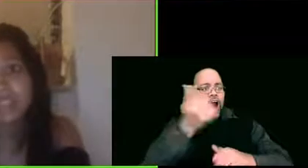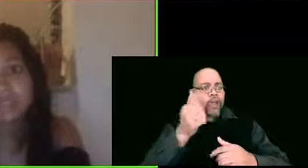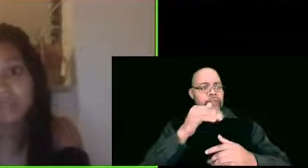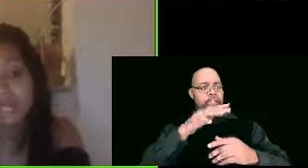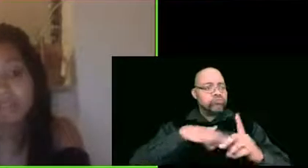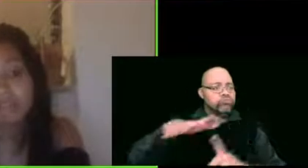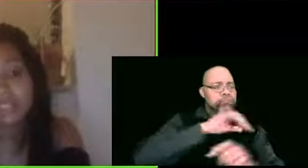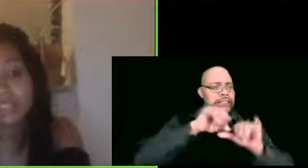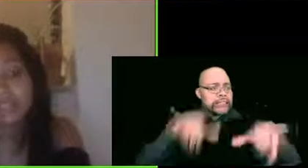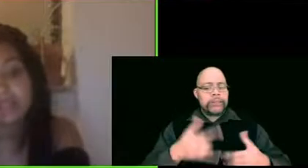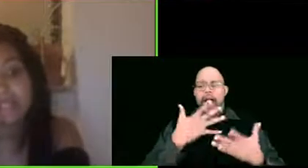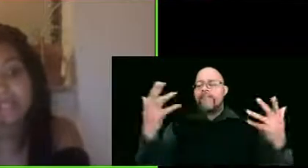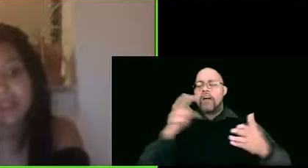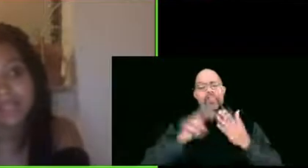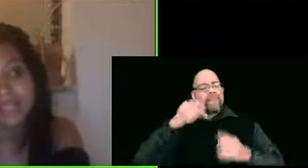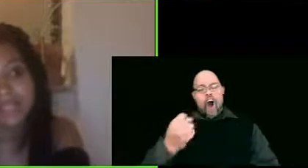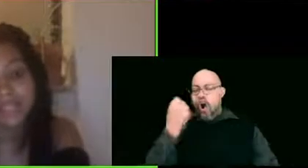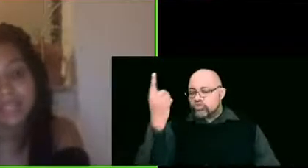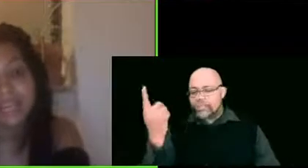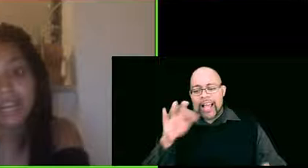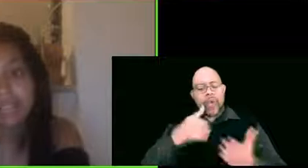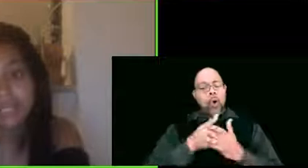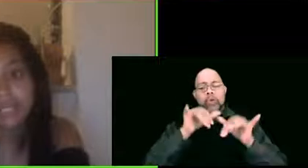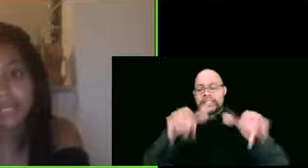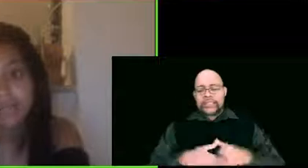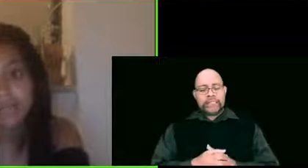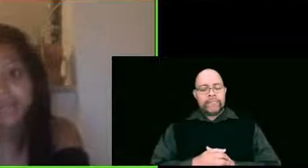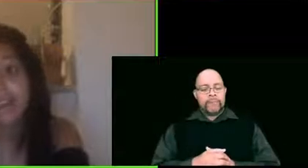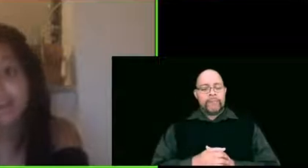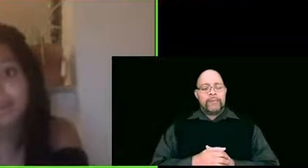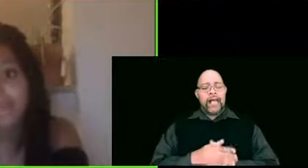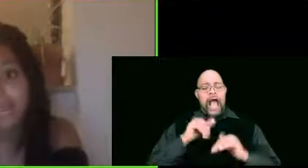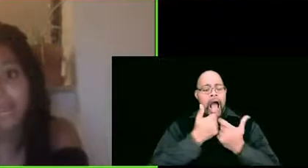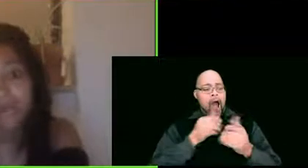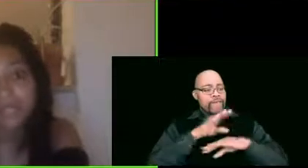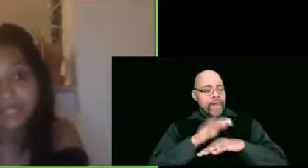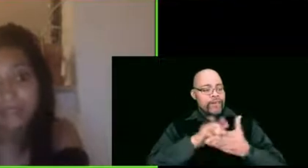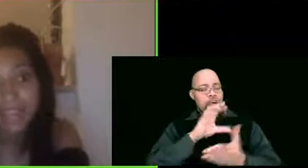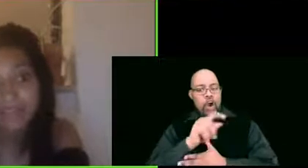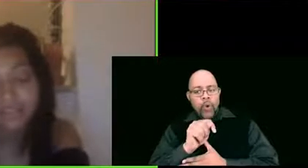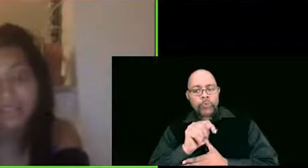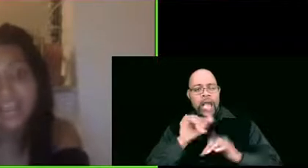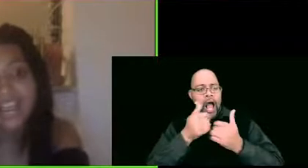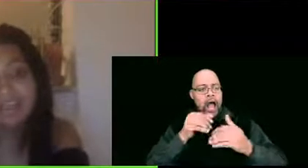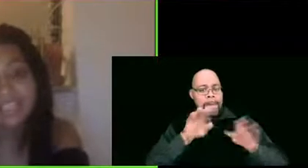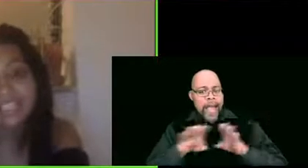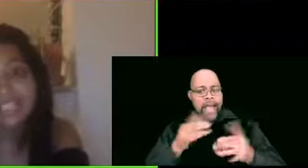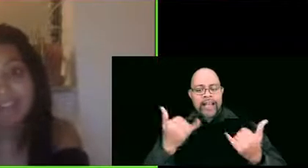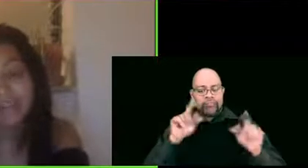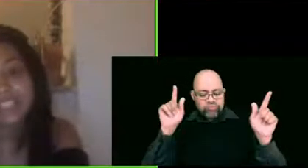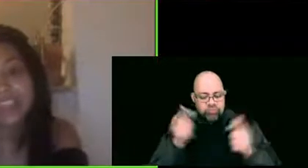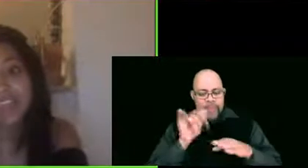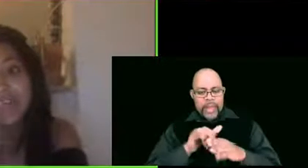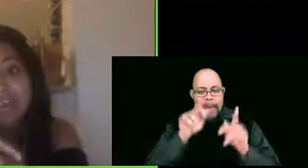So there's a huge level of research that goes into understanding that entire ecosystem, that entire coastline, and how it's going to behave, and